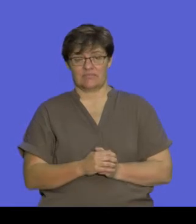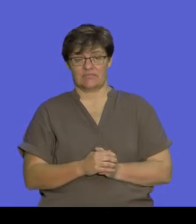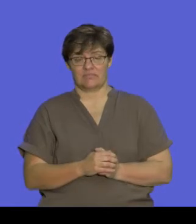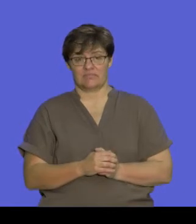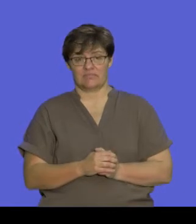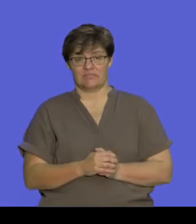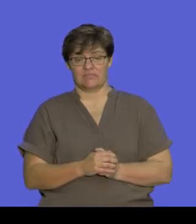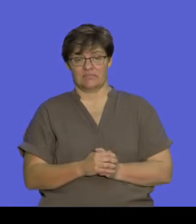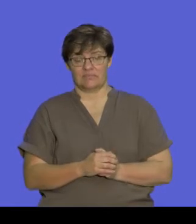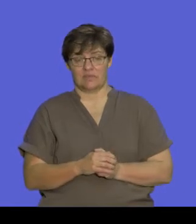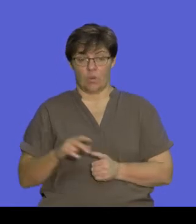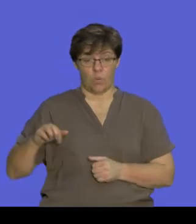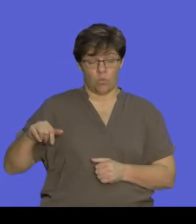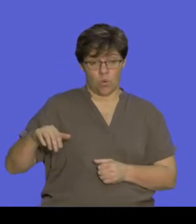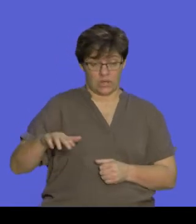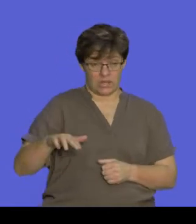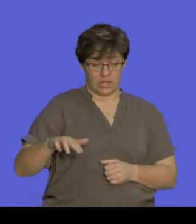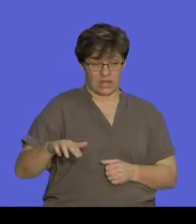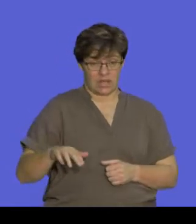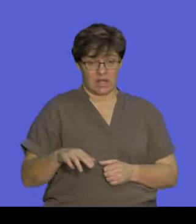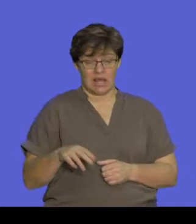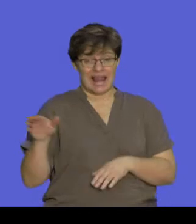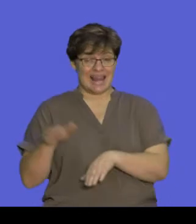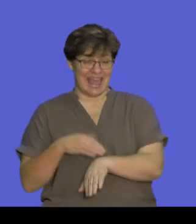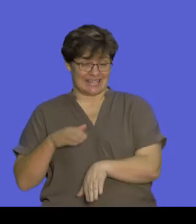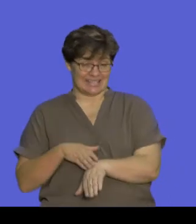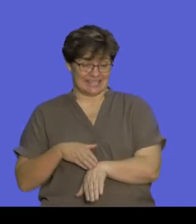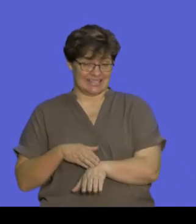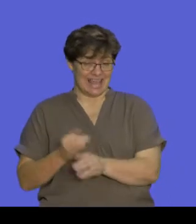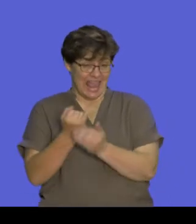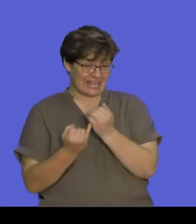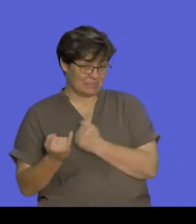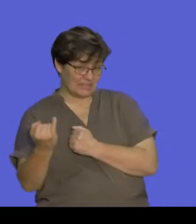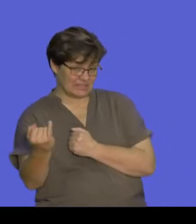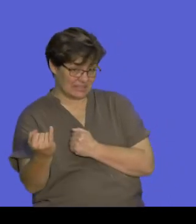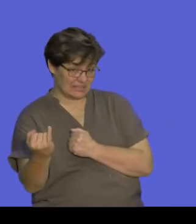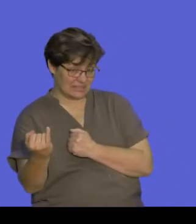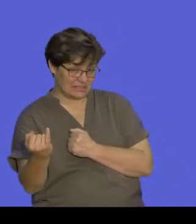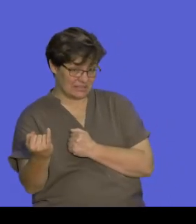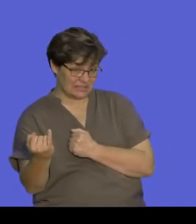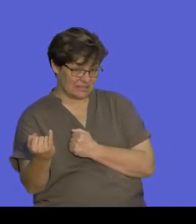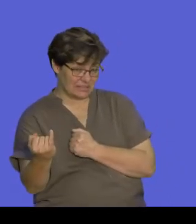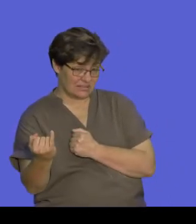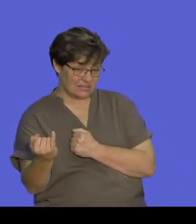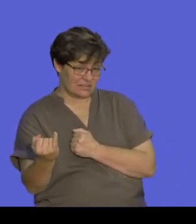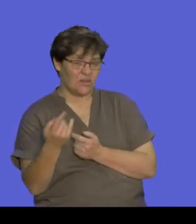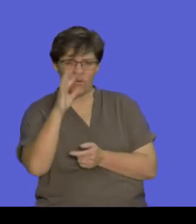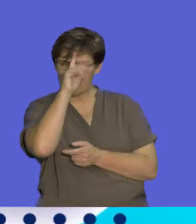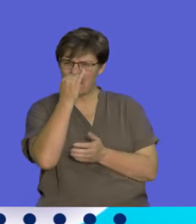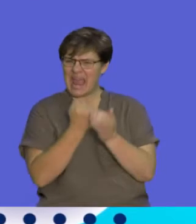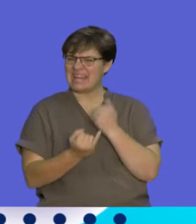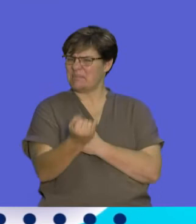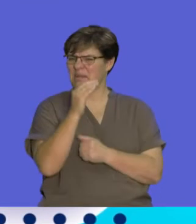is walking and being late independent? Now, do you remember what independence